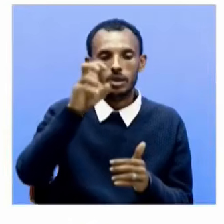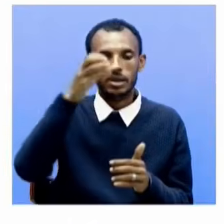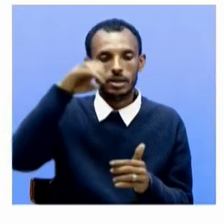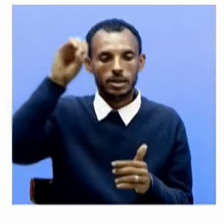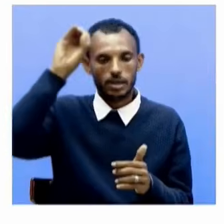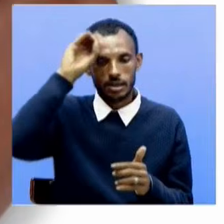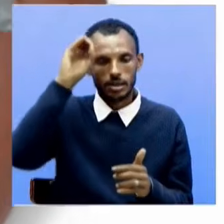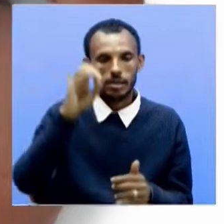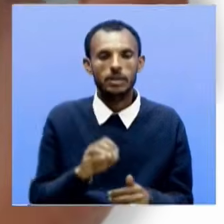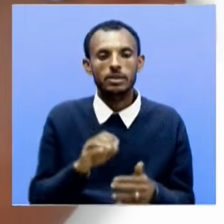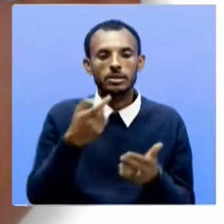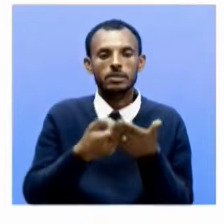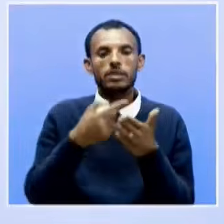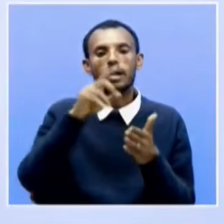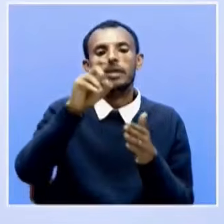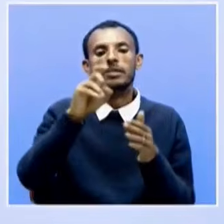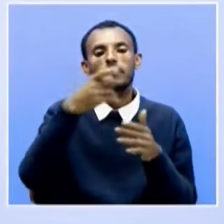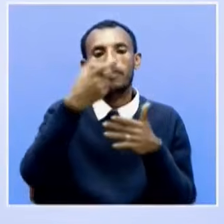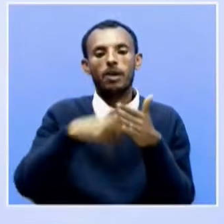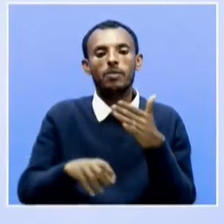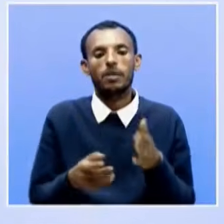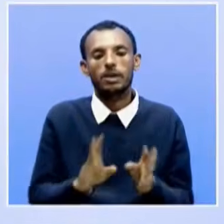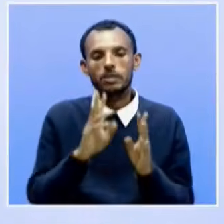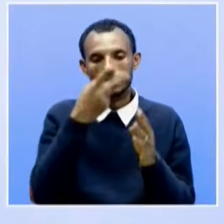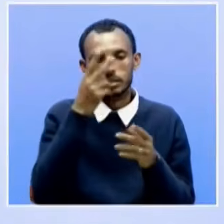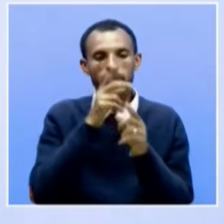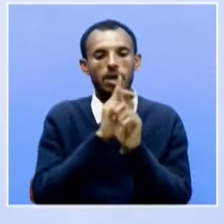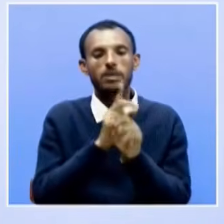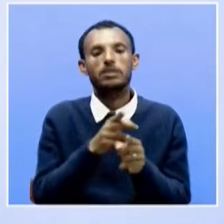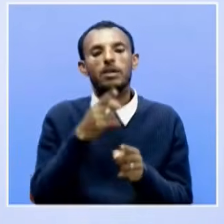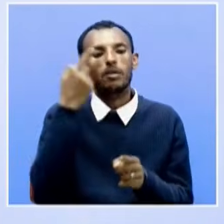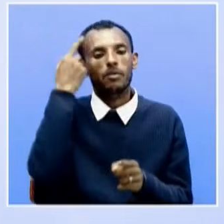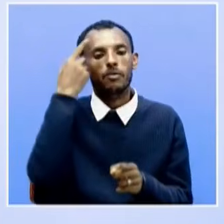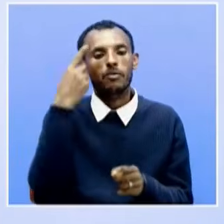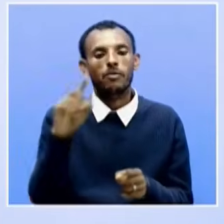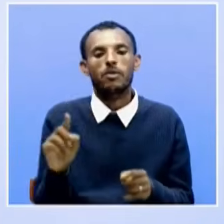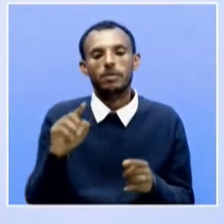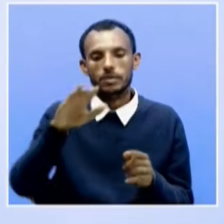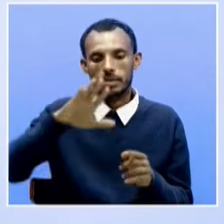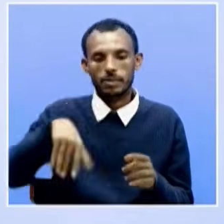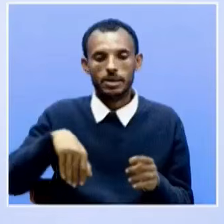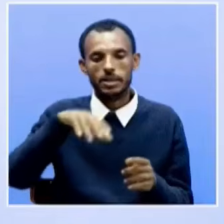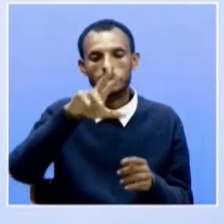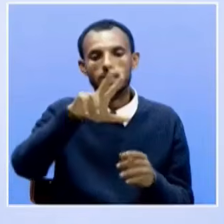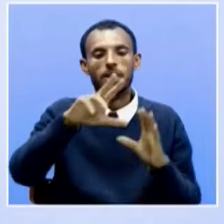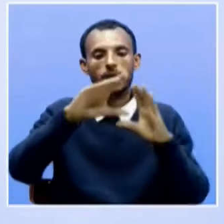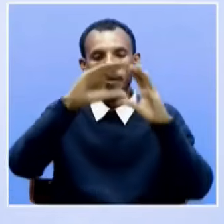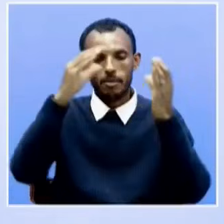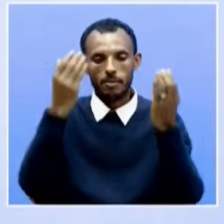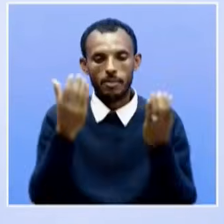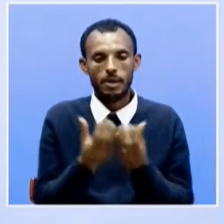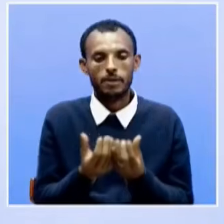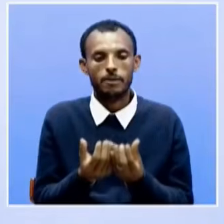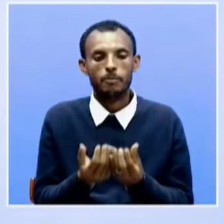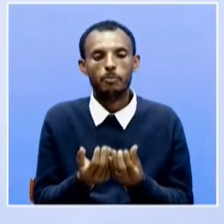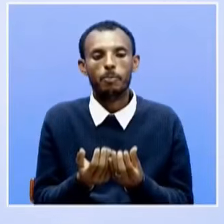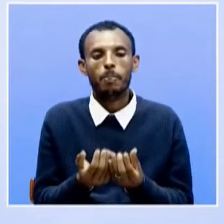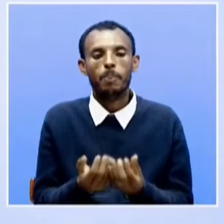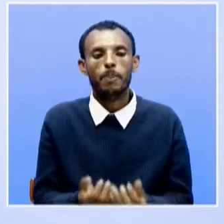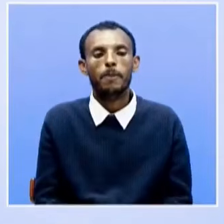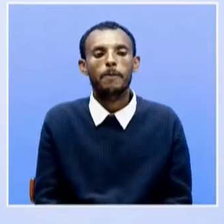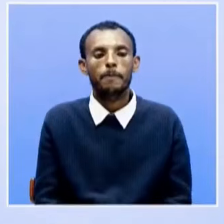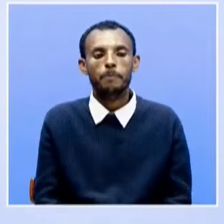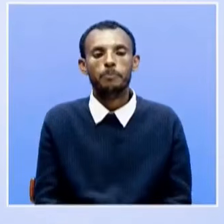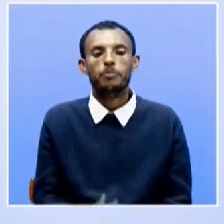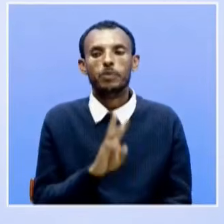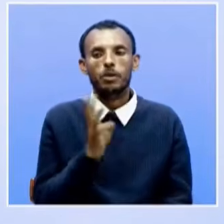value, okay? Now let's see the answer for the remaining three parts, okay? So